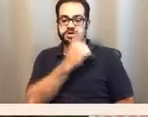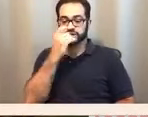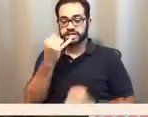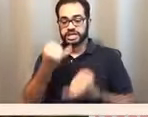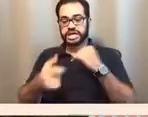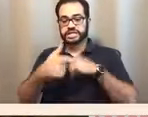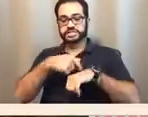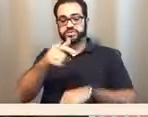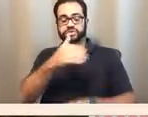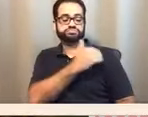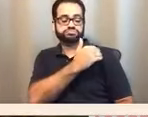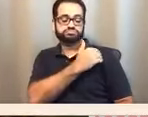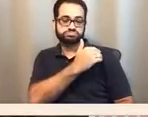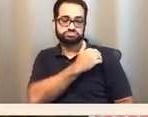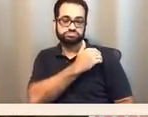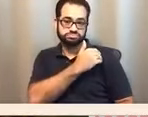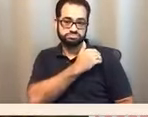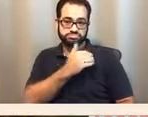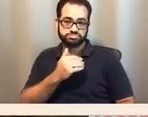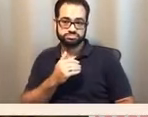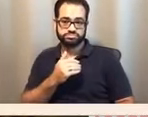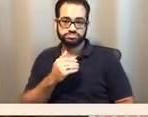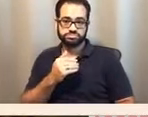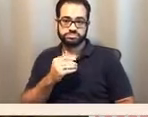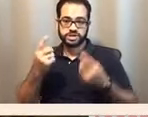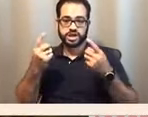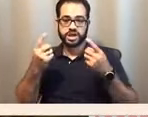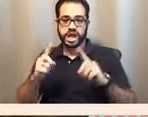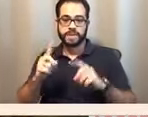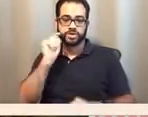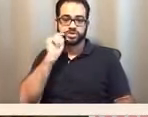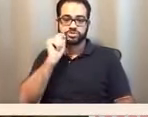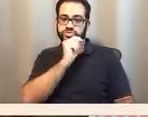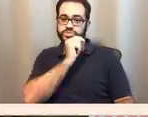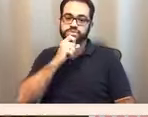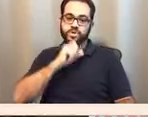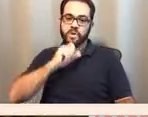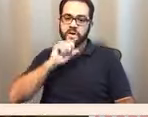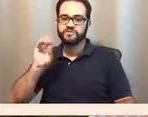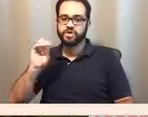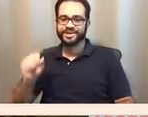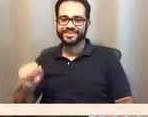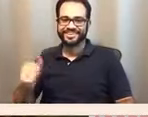on my shoulder, we wound up having twins at 40. No.